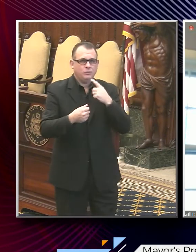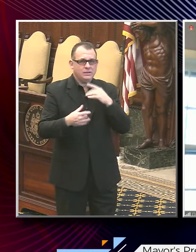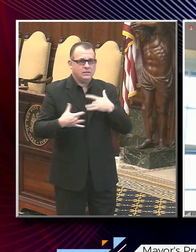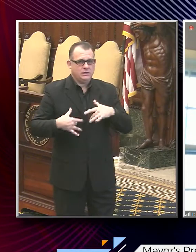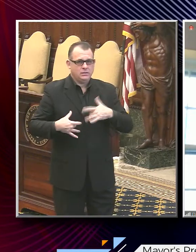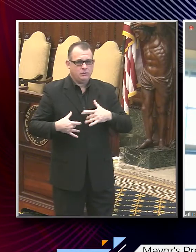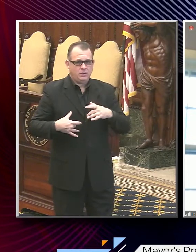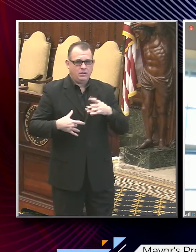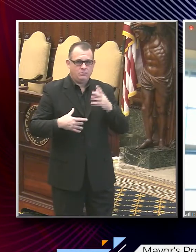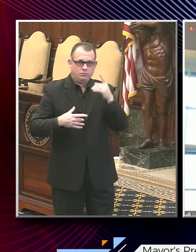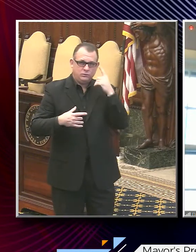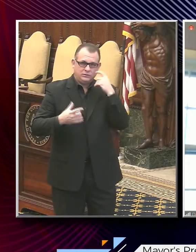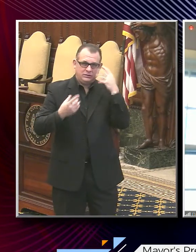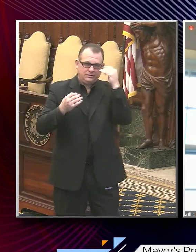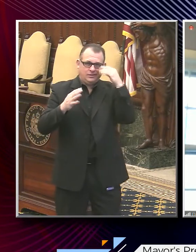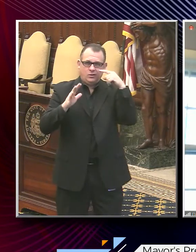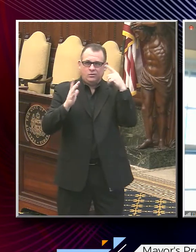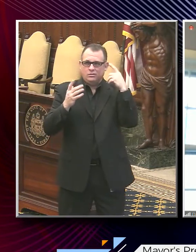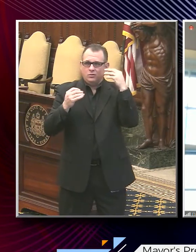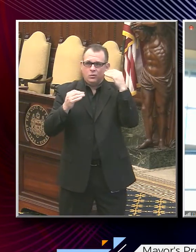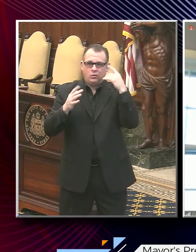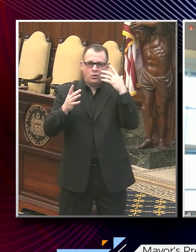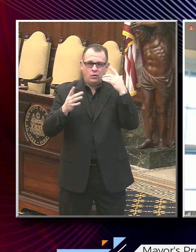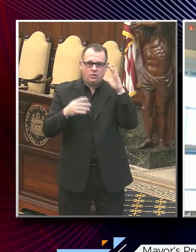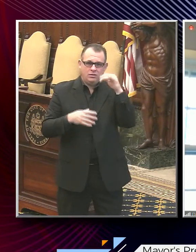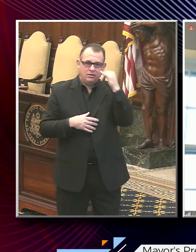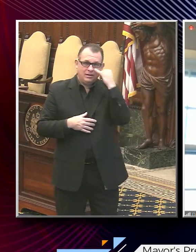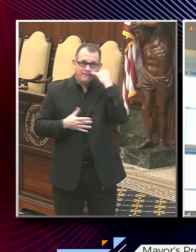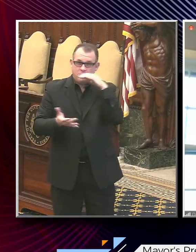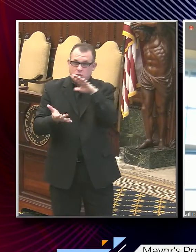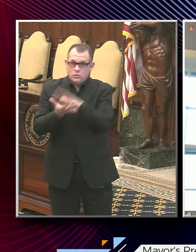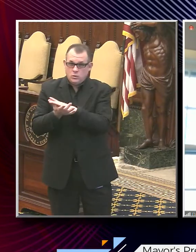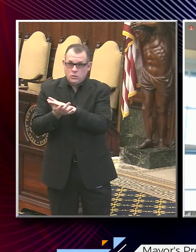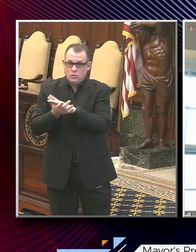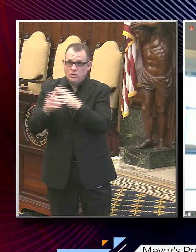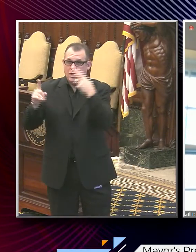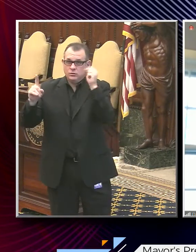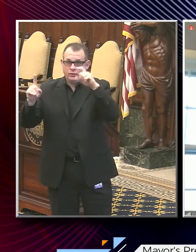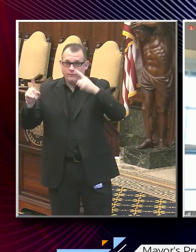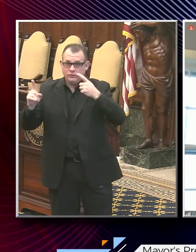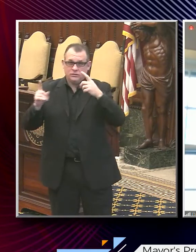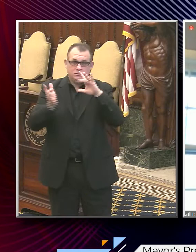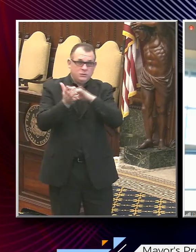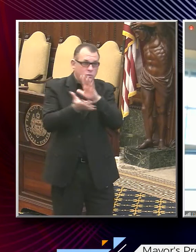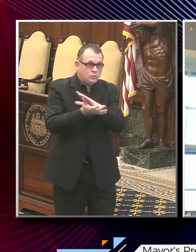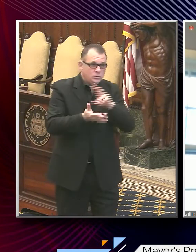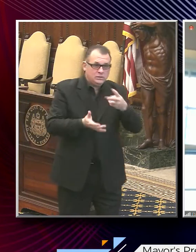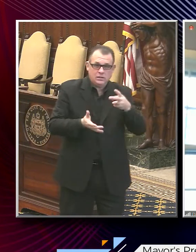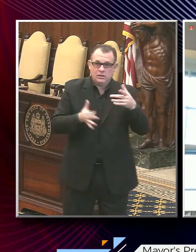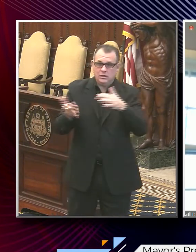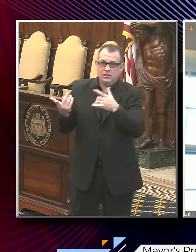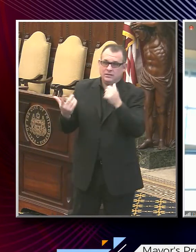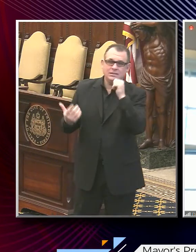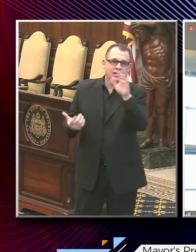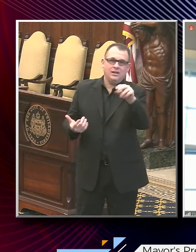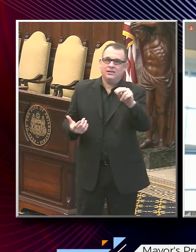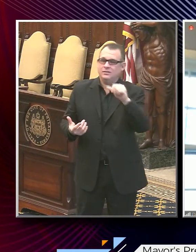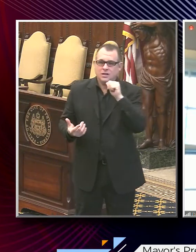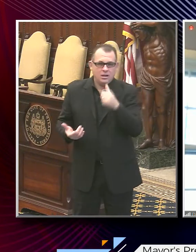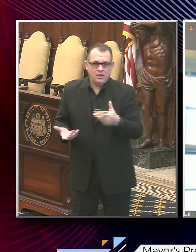had any deep thoughts about whether we're going to be doing elementary schools first or high schools first, and it may not